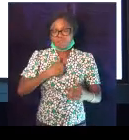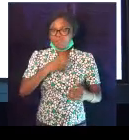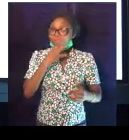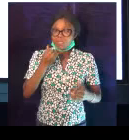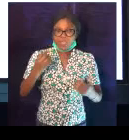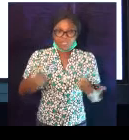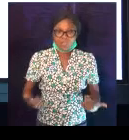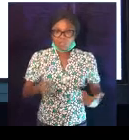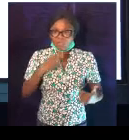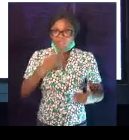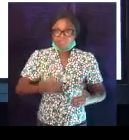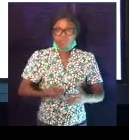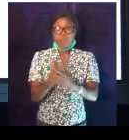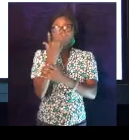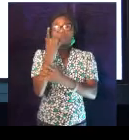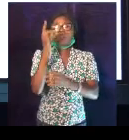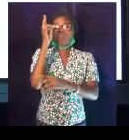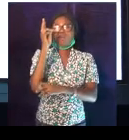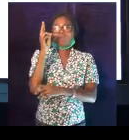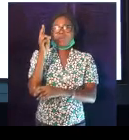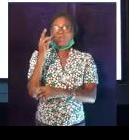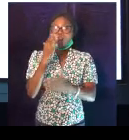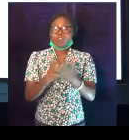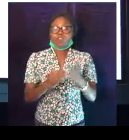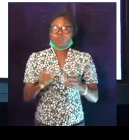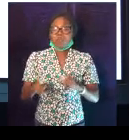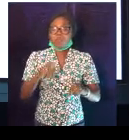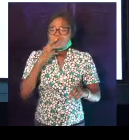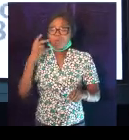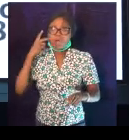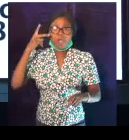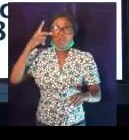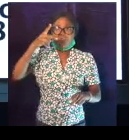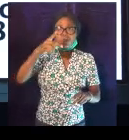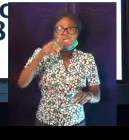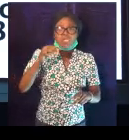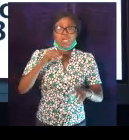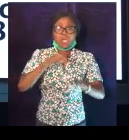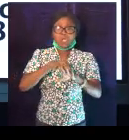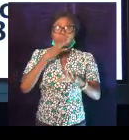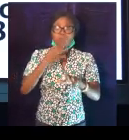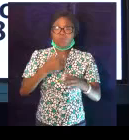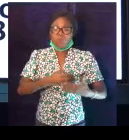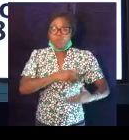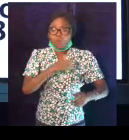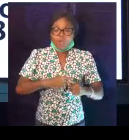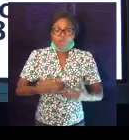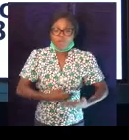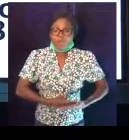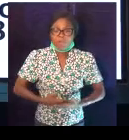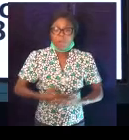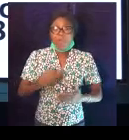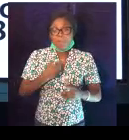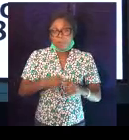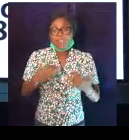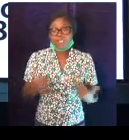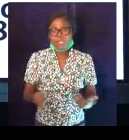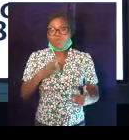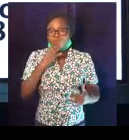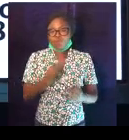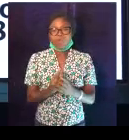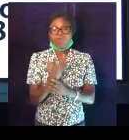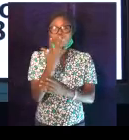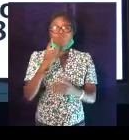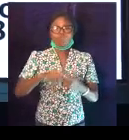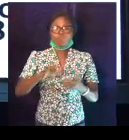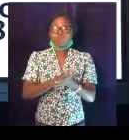I know some of you are looking at the pictures in your sitting room, looking at you when you were a baby, but now you have grown to become whom